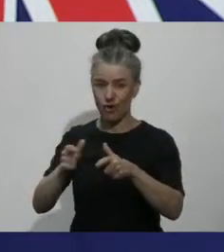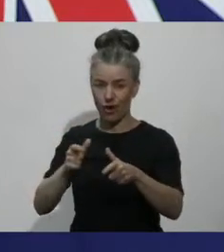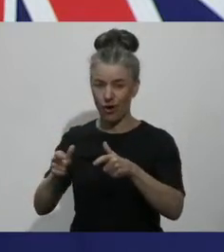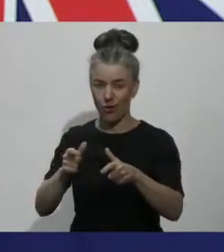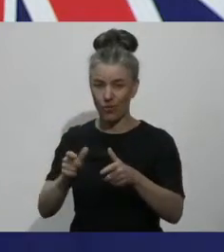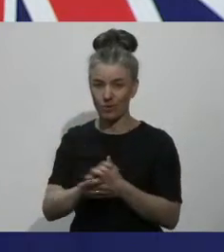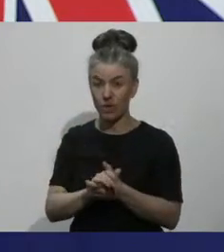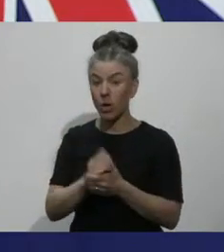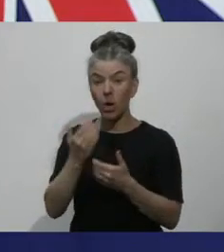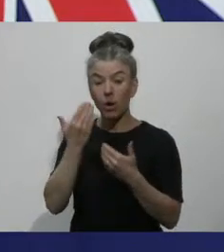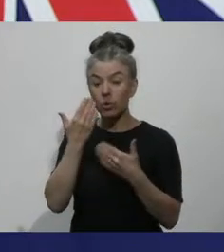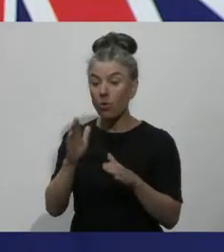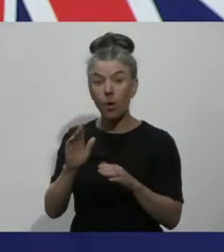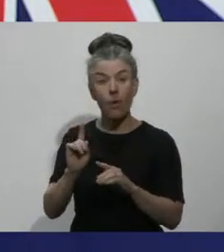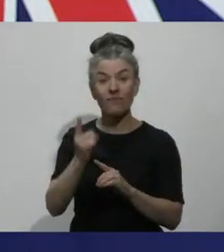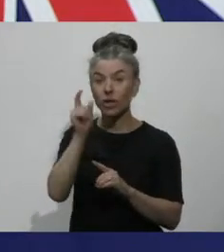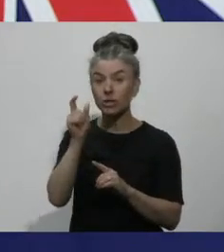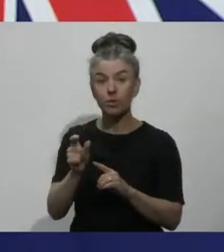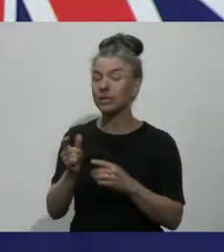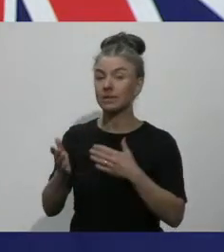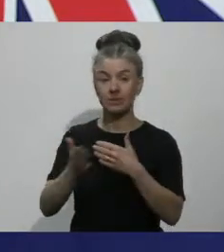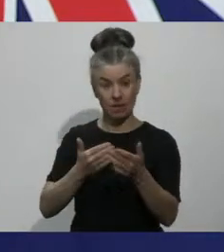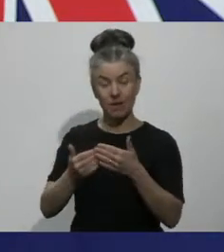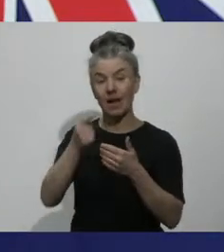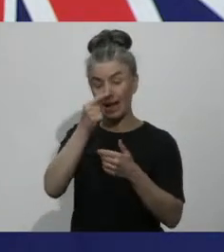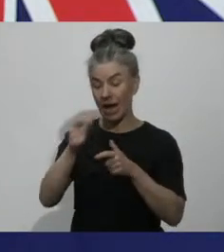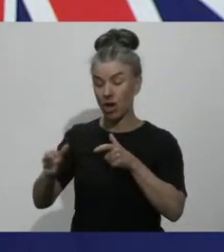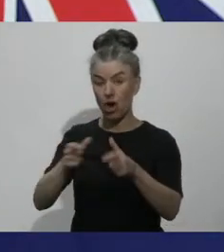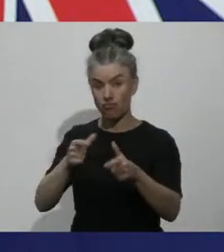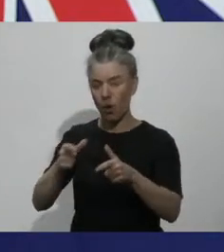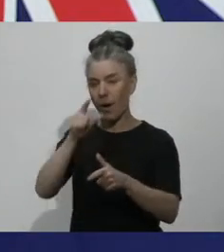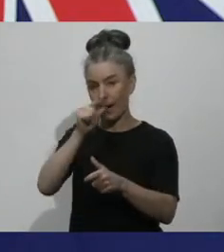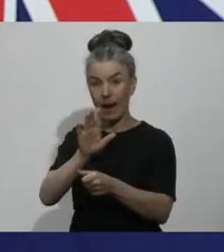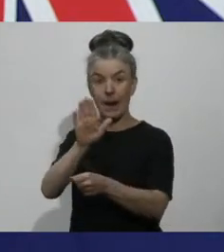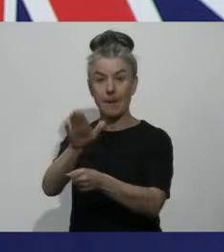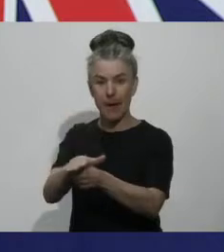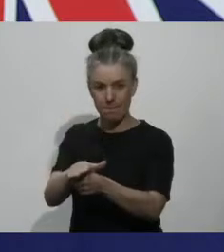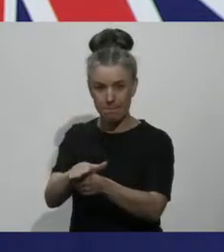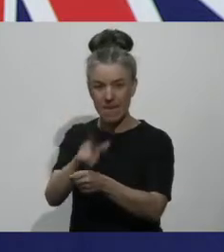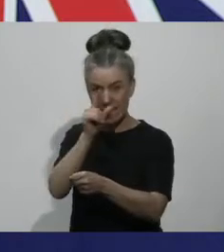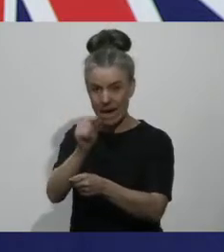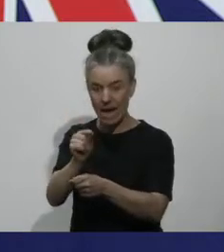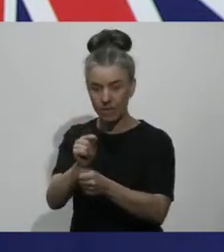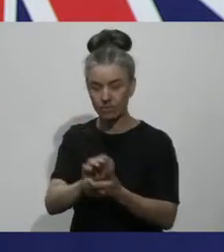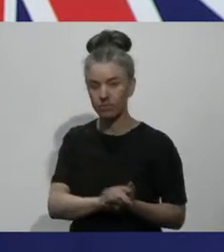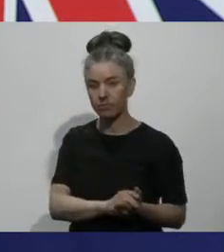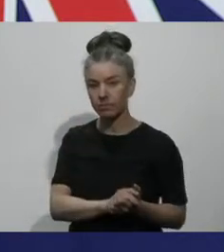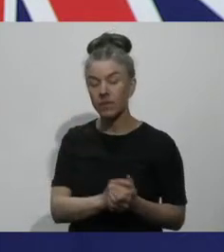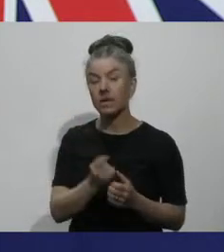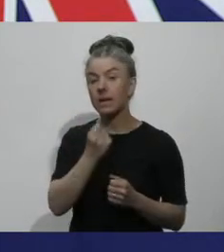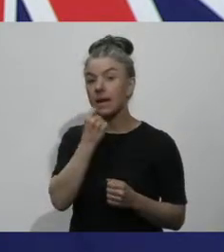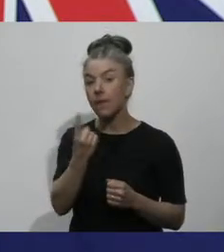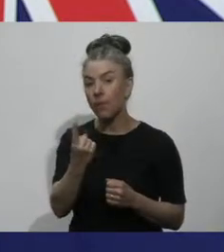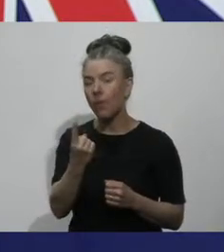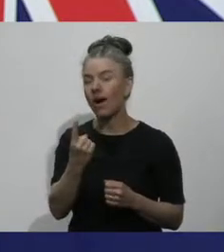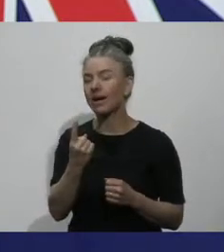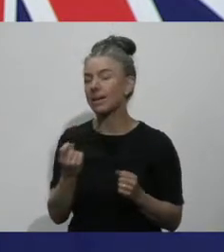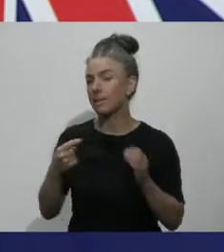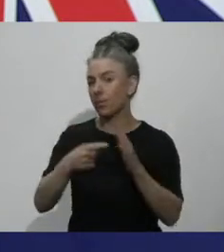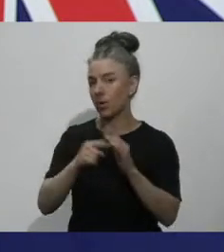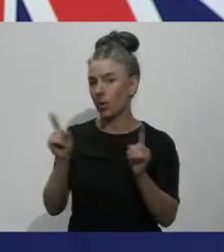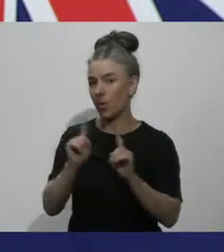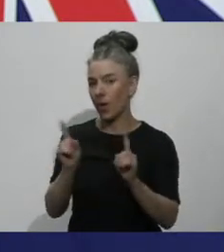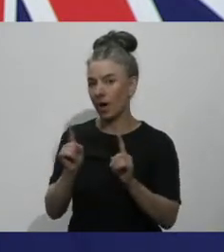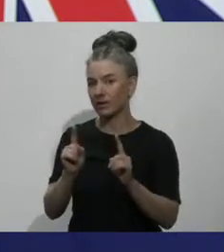ever being able to identify its origin. What is important is making sure that we establish the